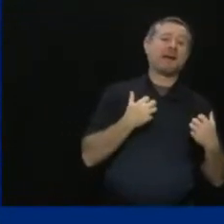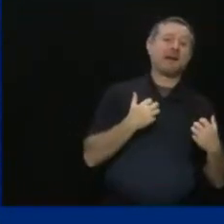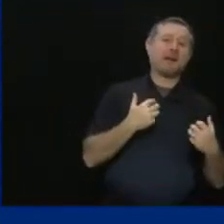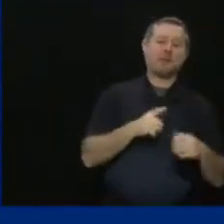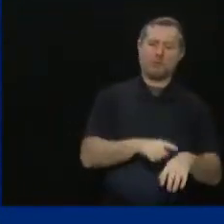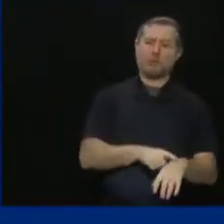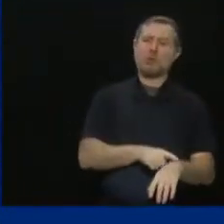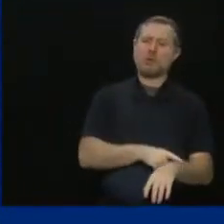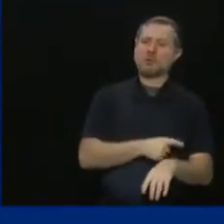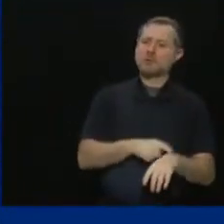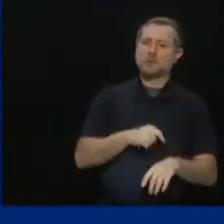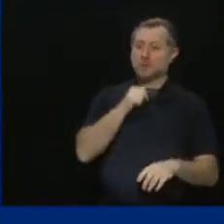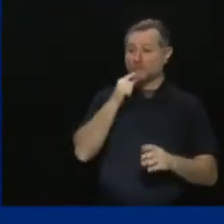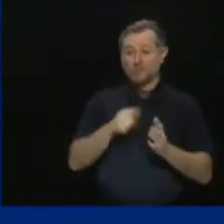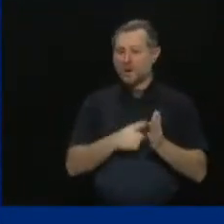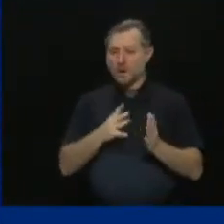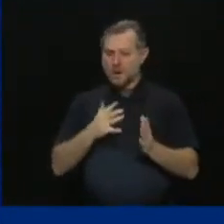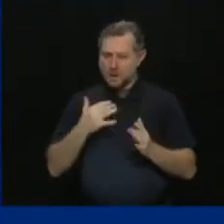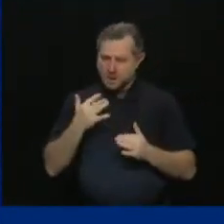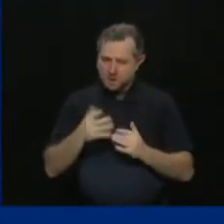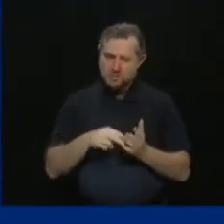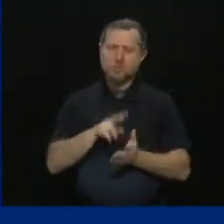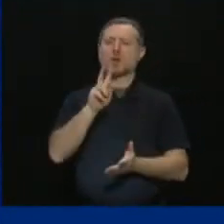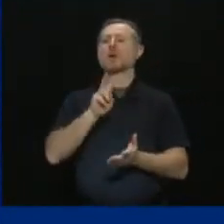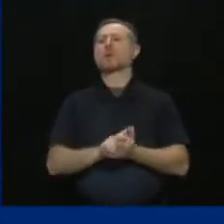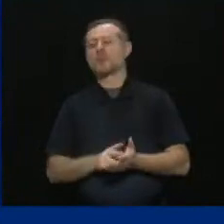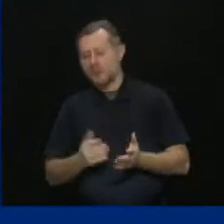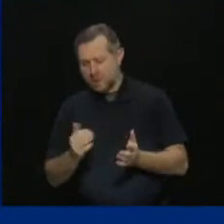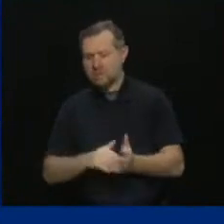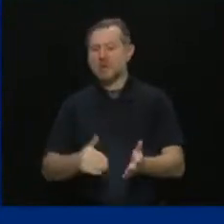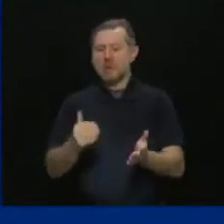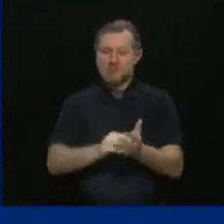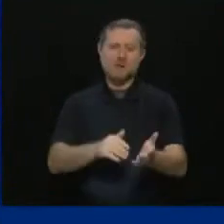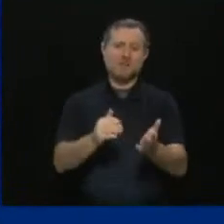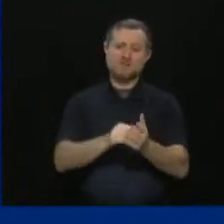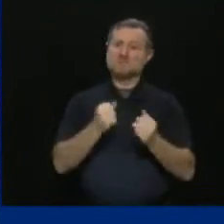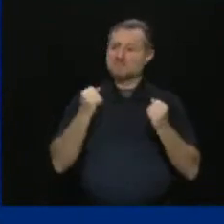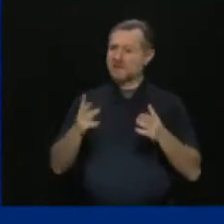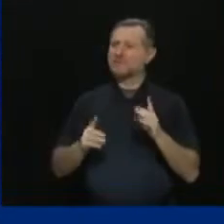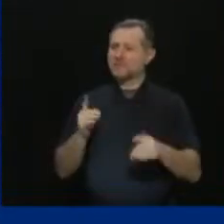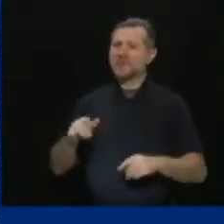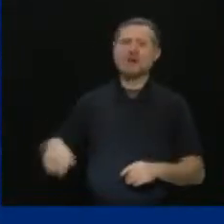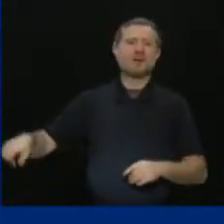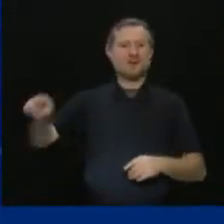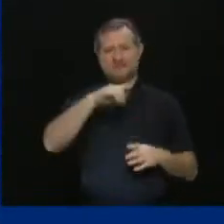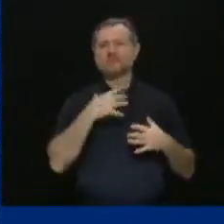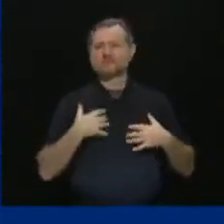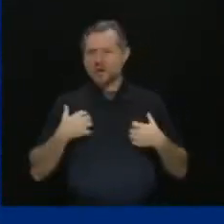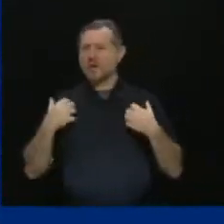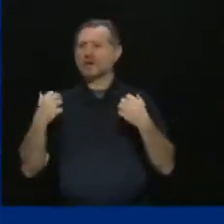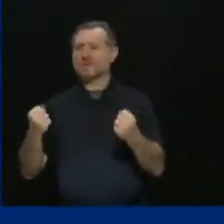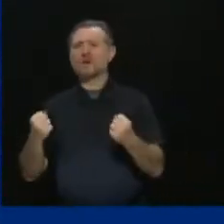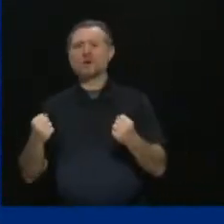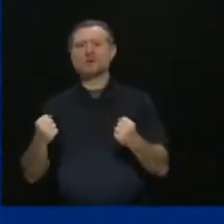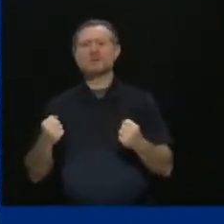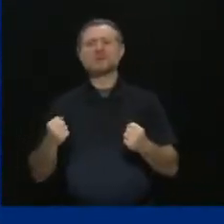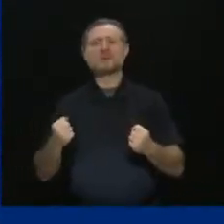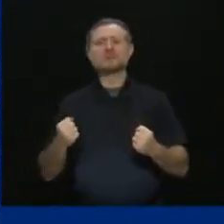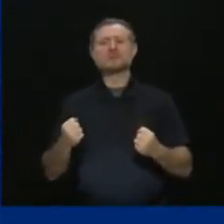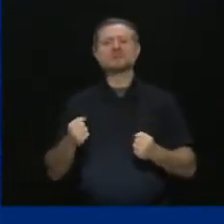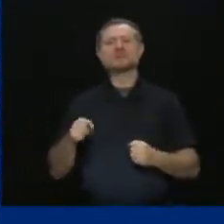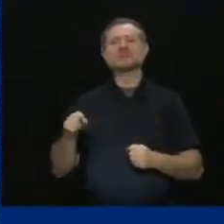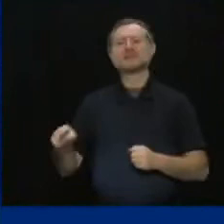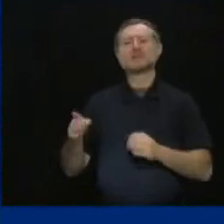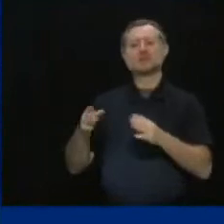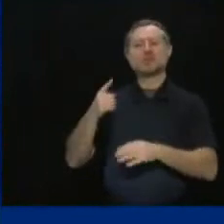once, twice, it could be 100 times. But ultimately, people do persevere. Michael didn't live long enough because what he thought he could